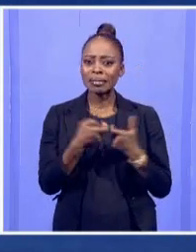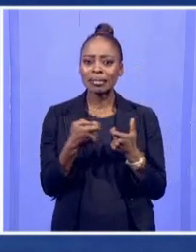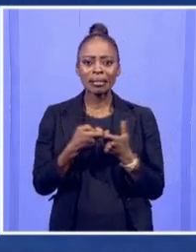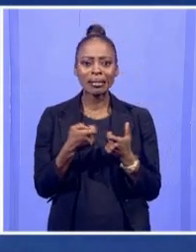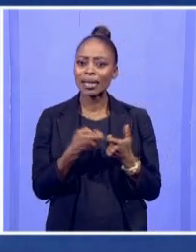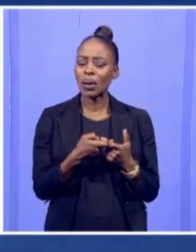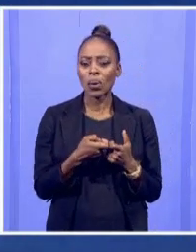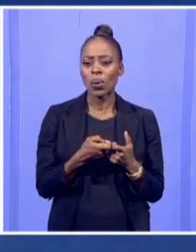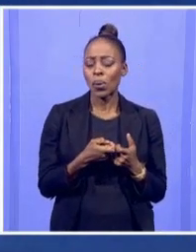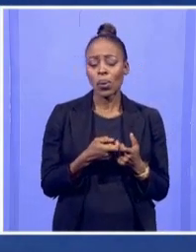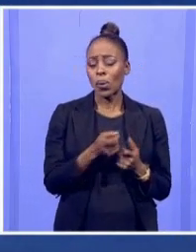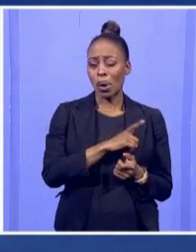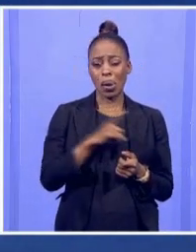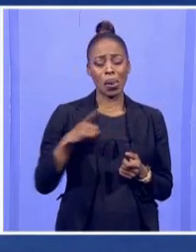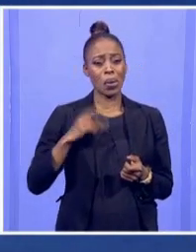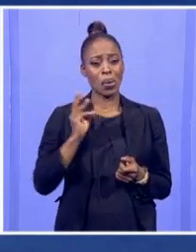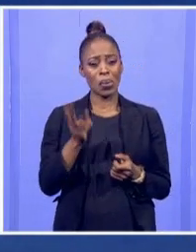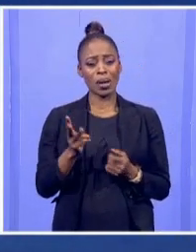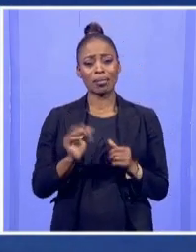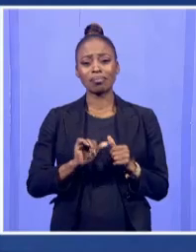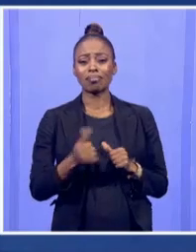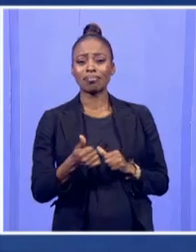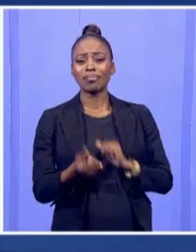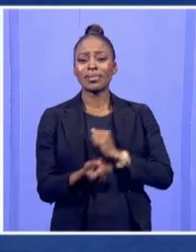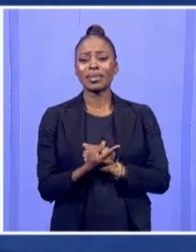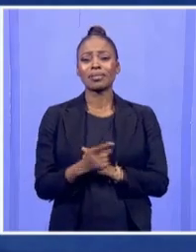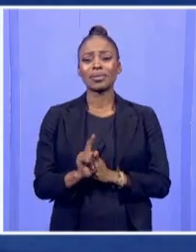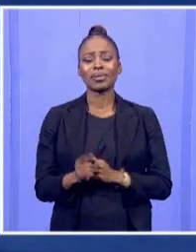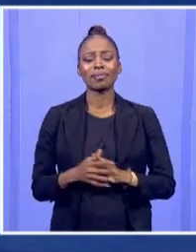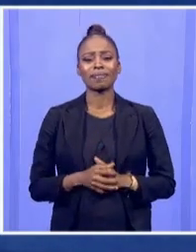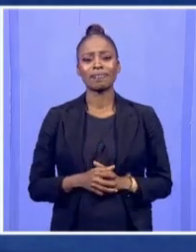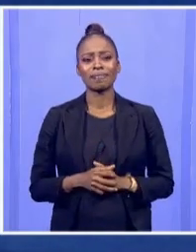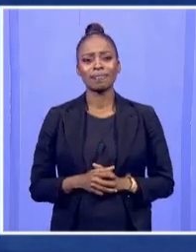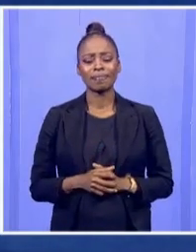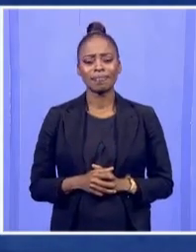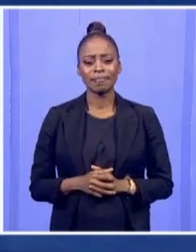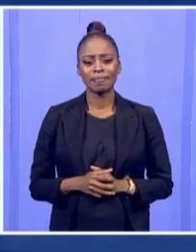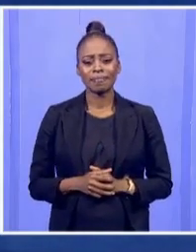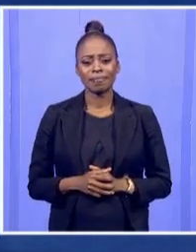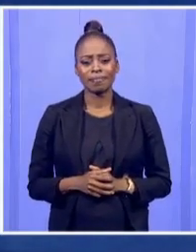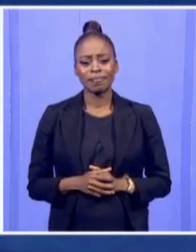be a little bit longer. What happens next, Pimani?